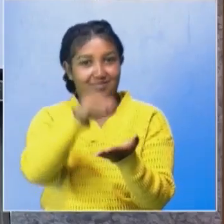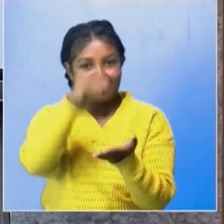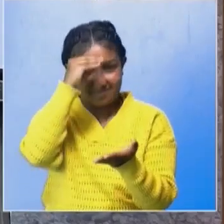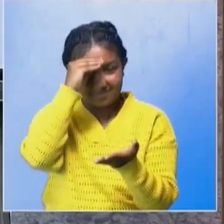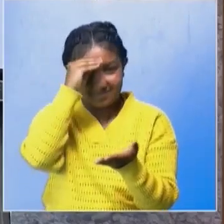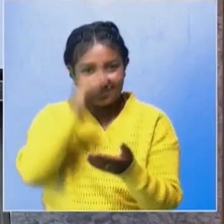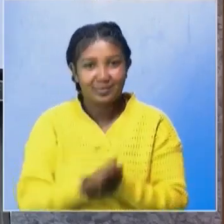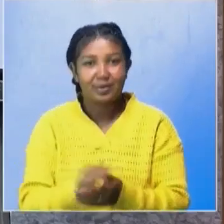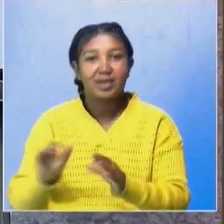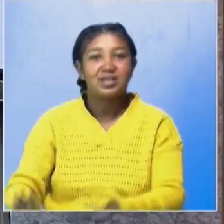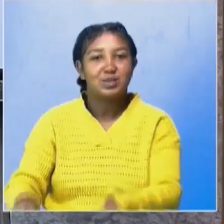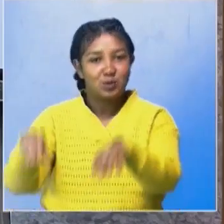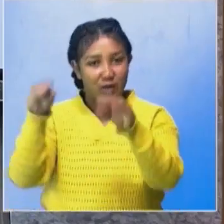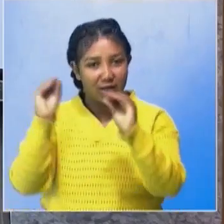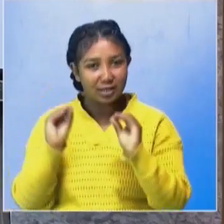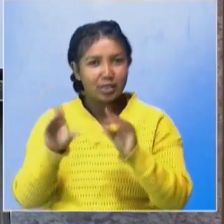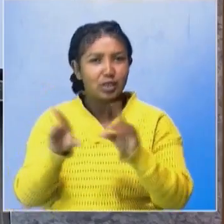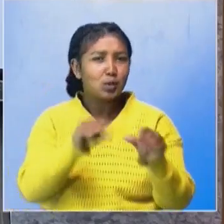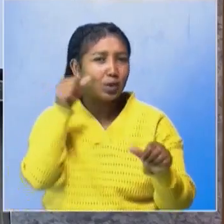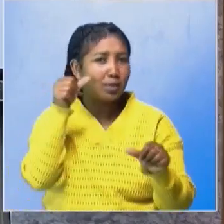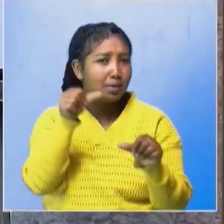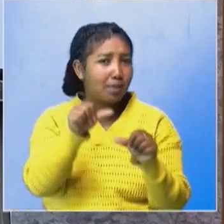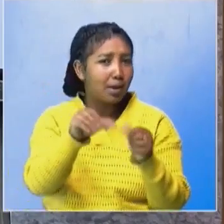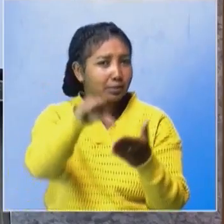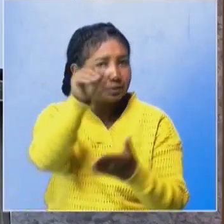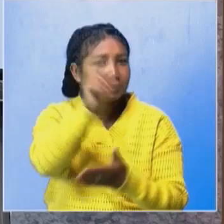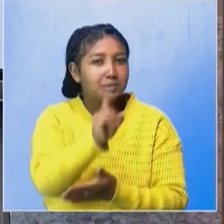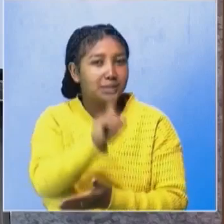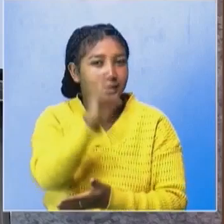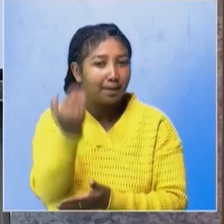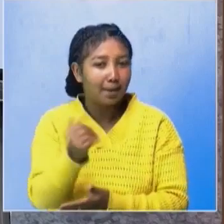lesson. Students, do you remember our previous lesson?